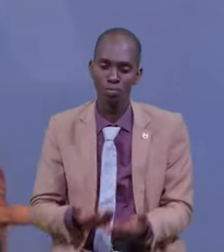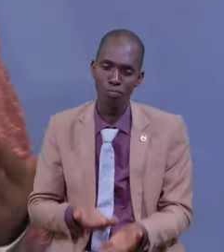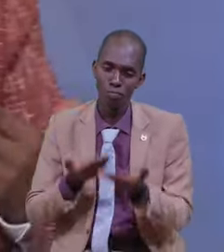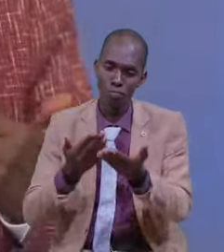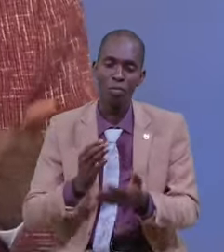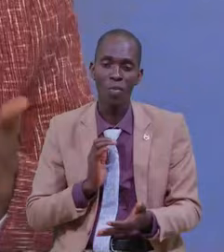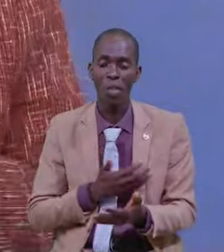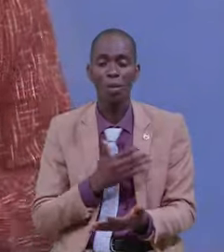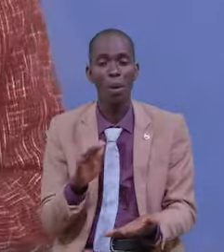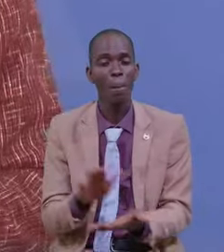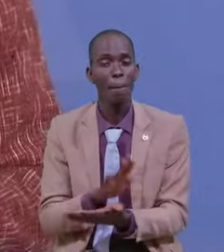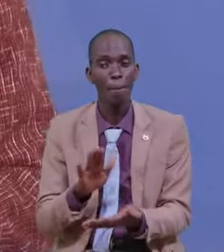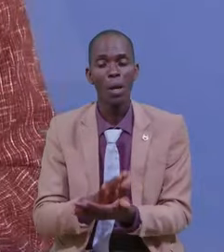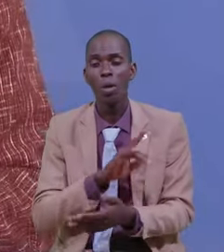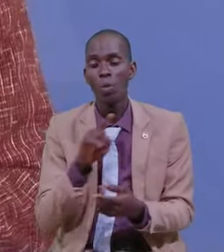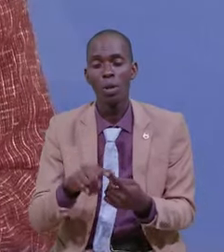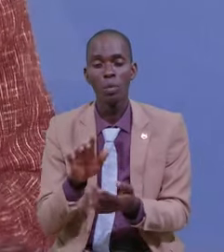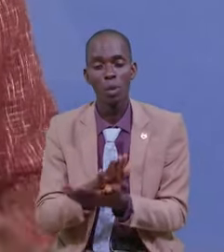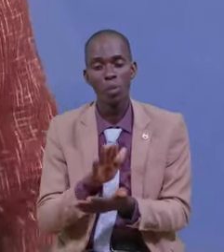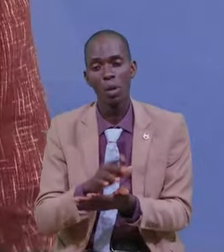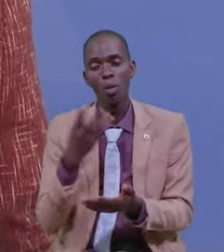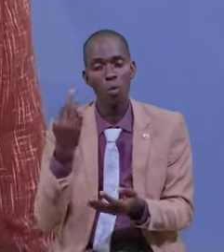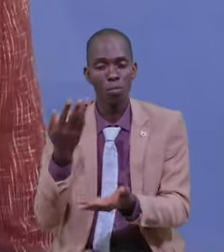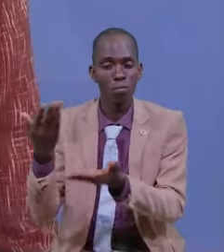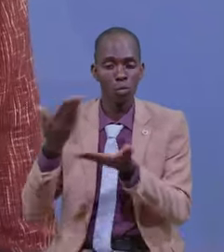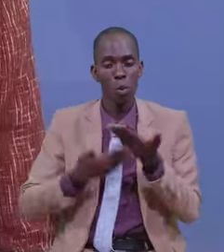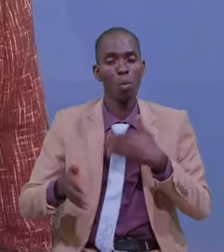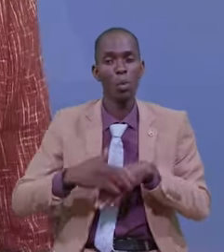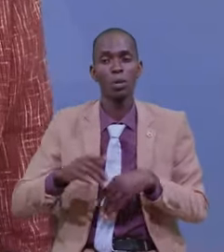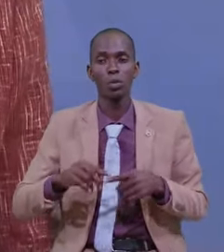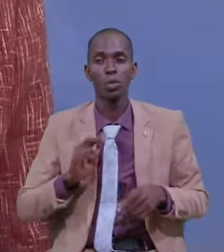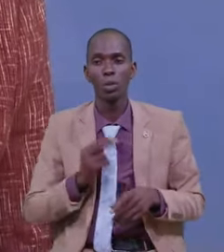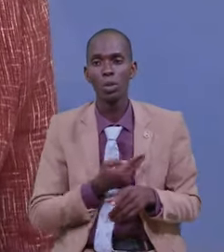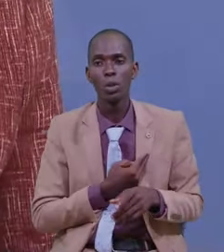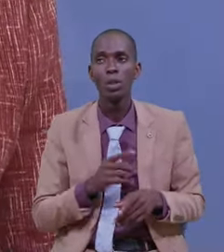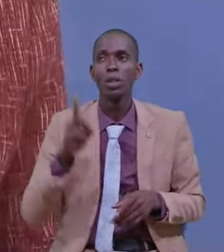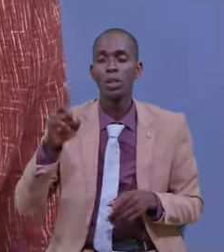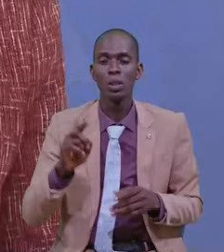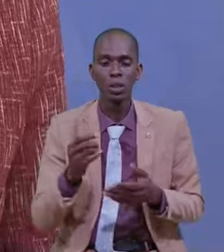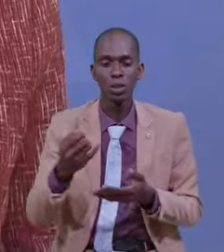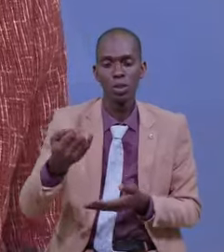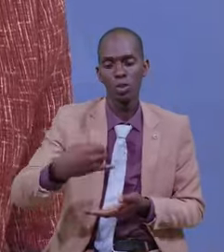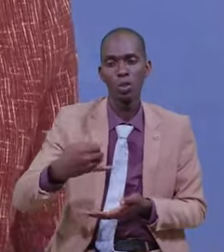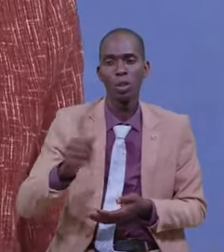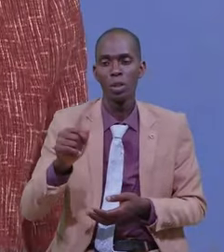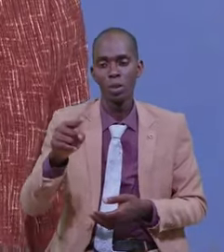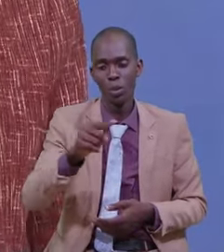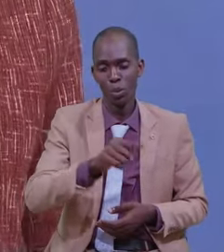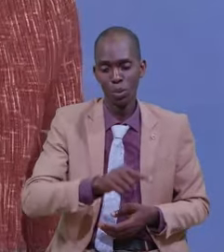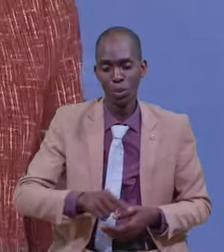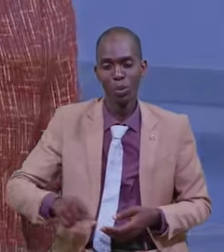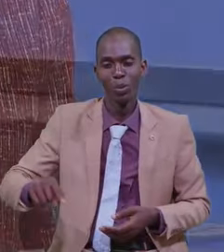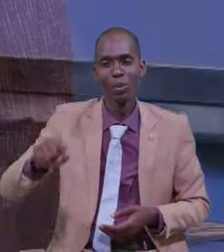when they returned the papers to us, he put a big round circle and put a